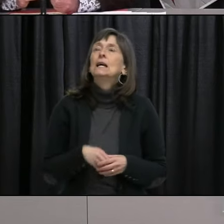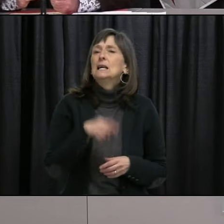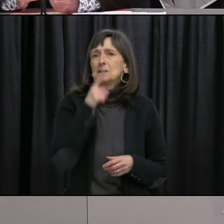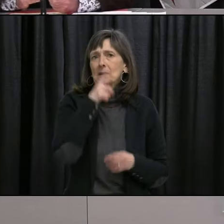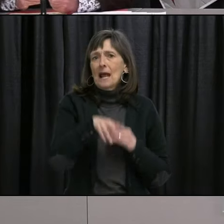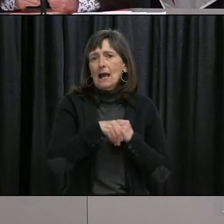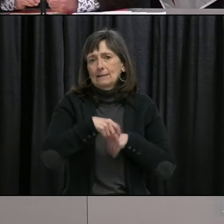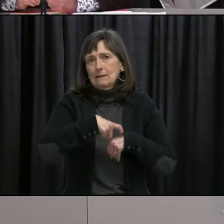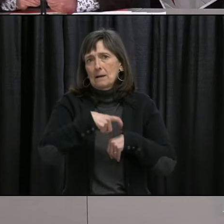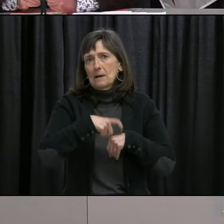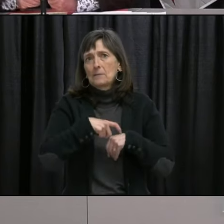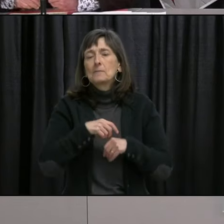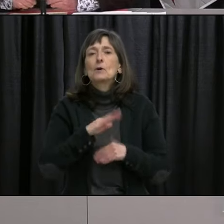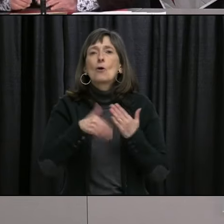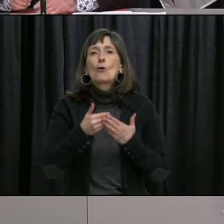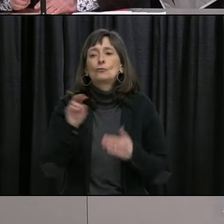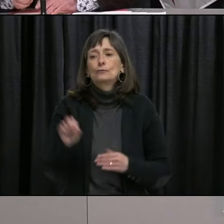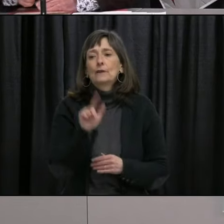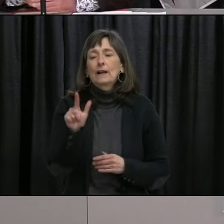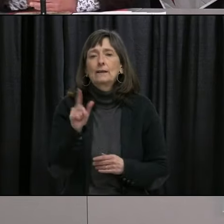of All Newfoundland Labrador. Please go ahead.